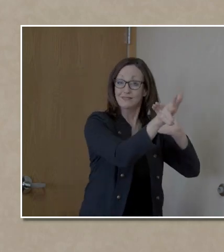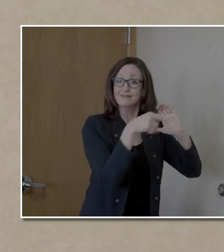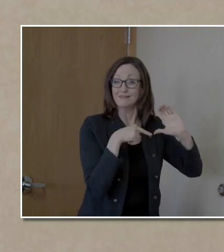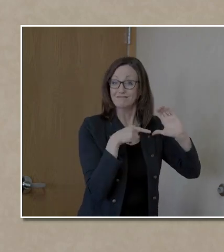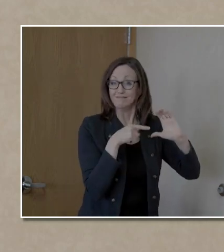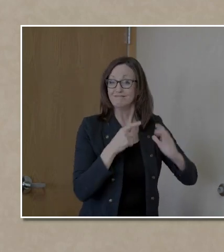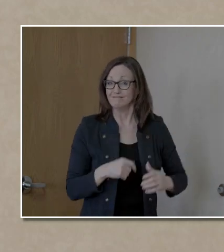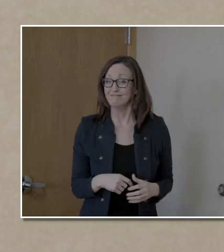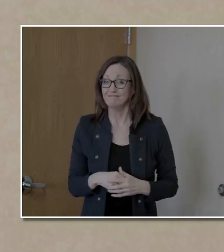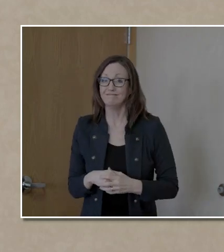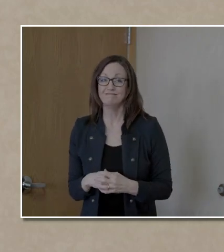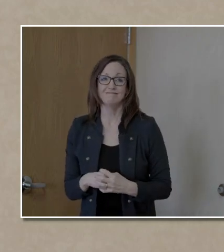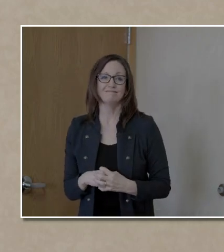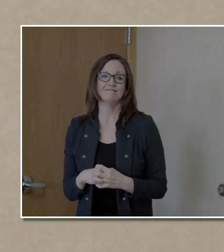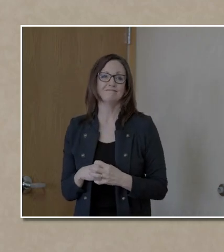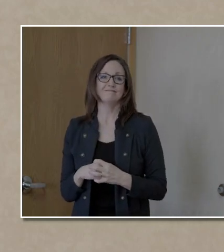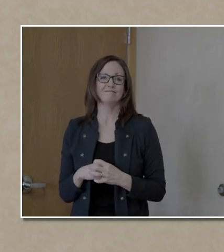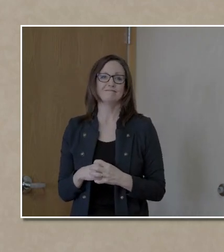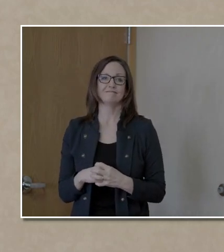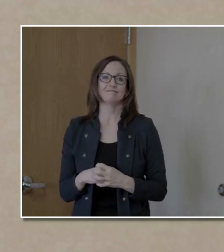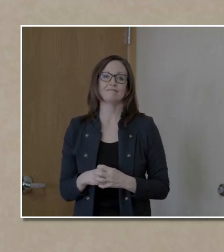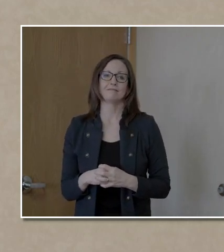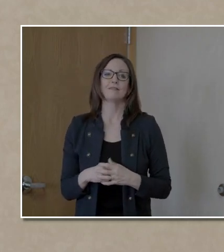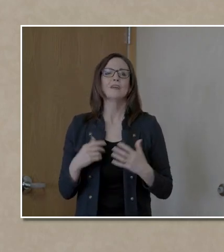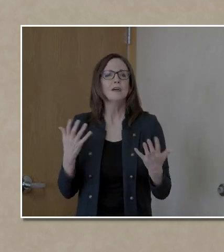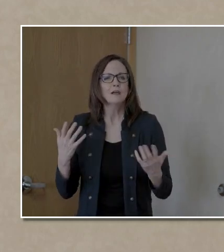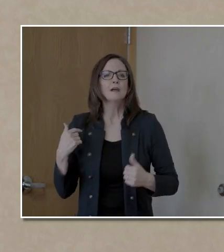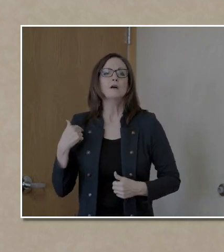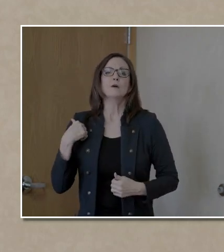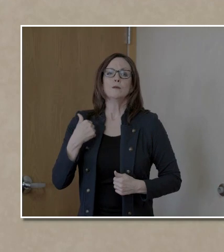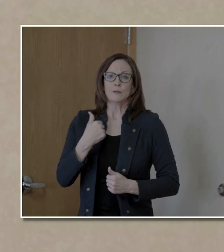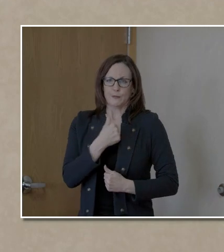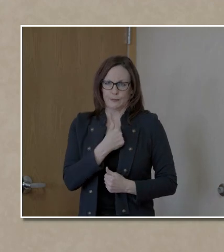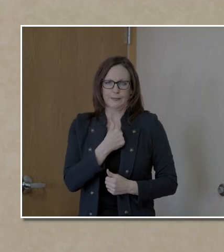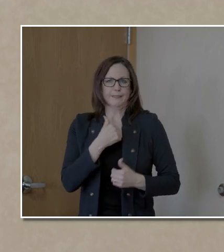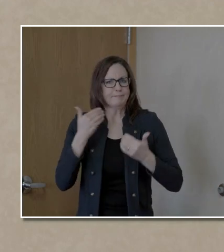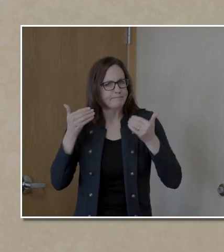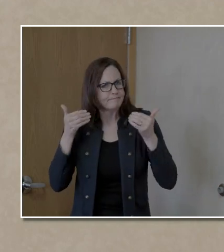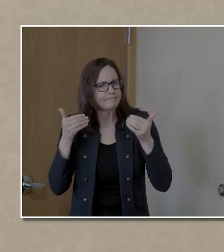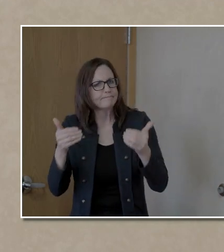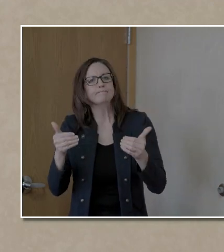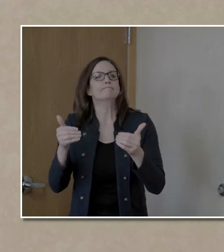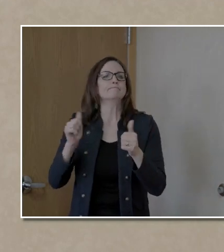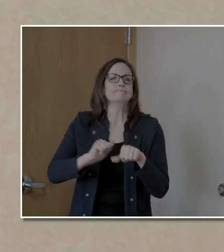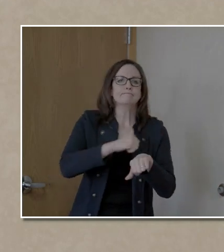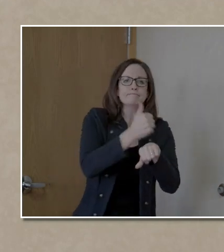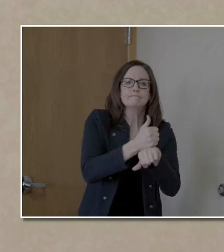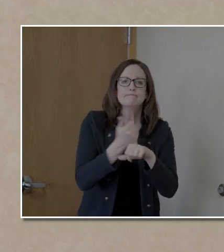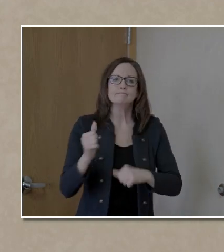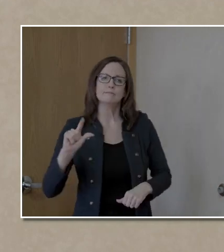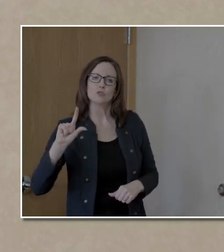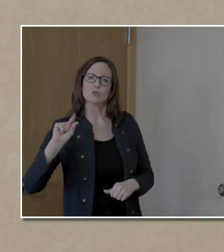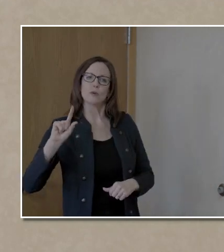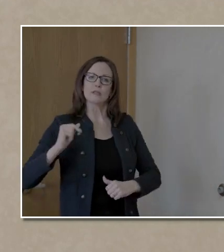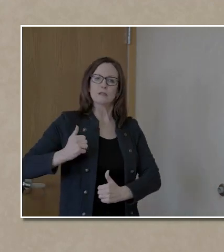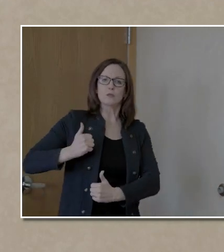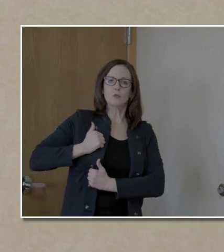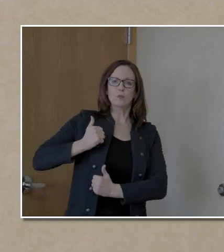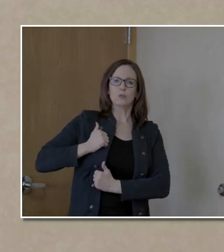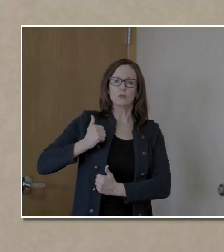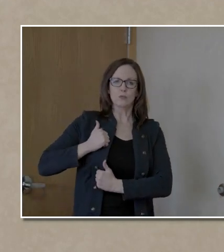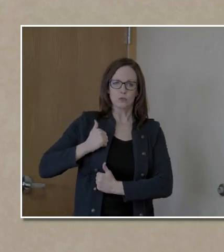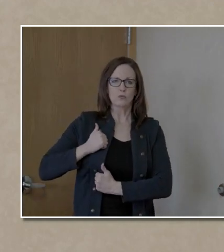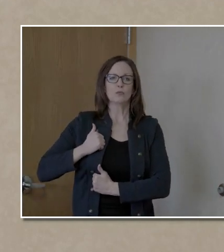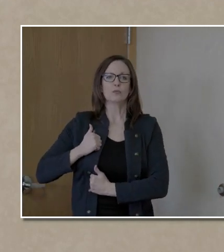soldiers assisting DHS at a state warehouse where they are receiving PPE shipments, repackaging them, and